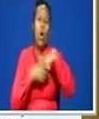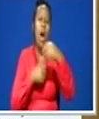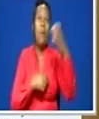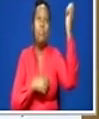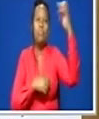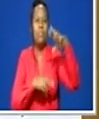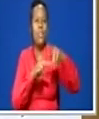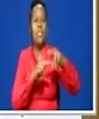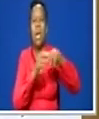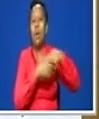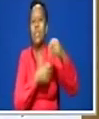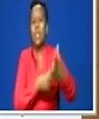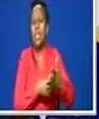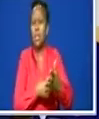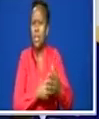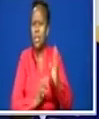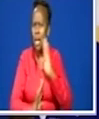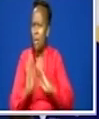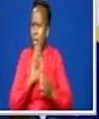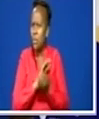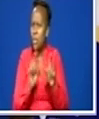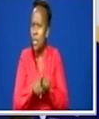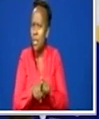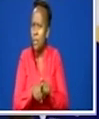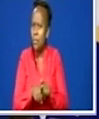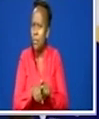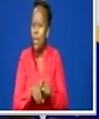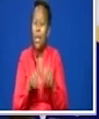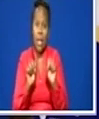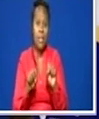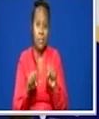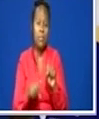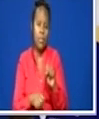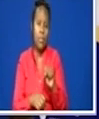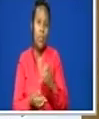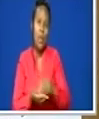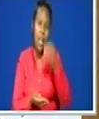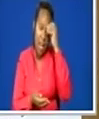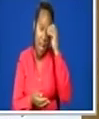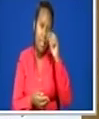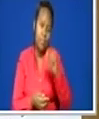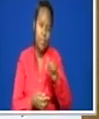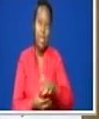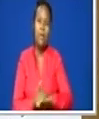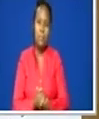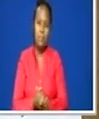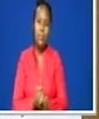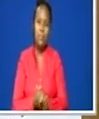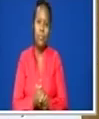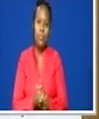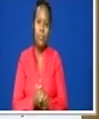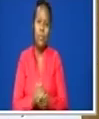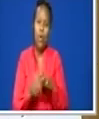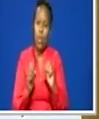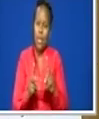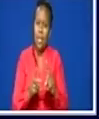sun. Is there a biological explanation for that? Yes, we will have it. Okay. Yes. All right,